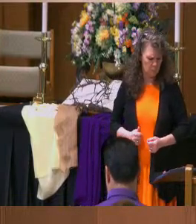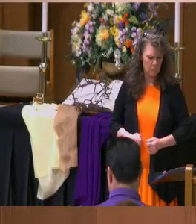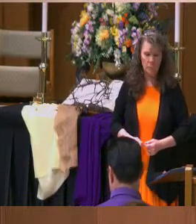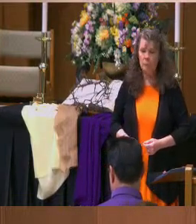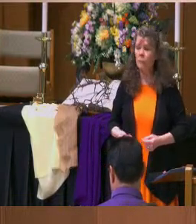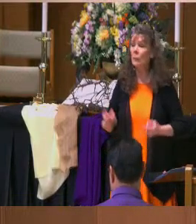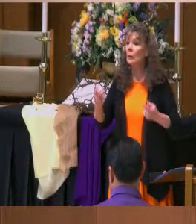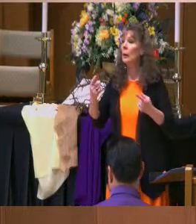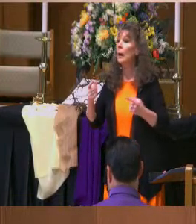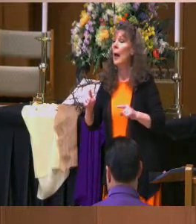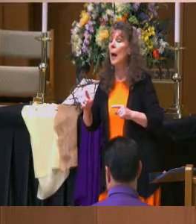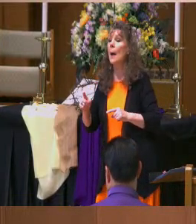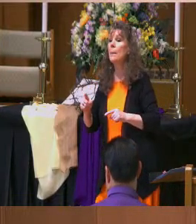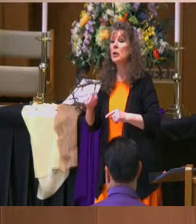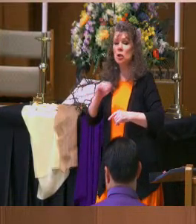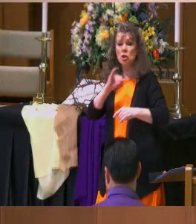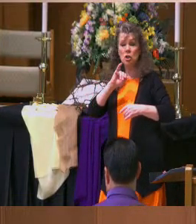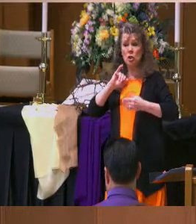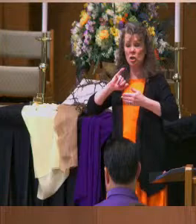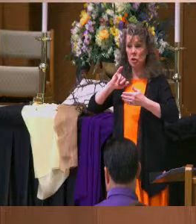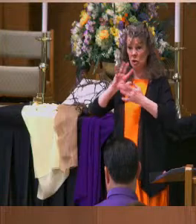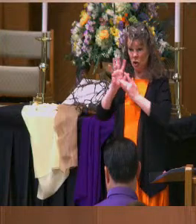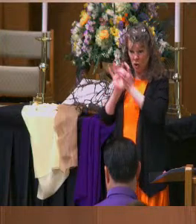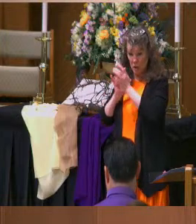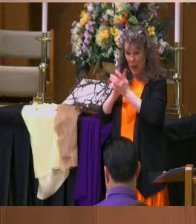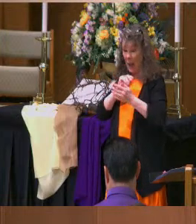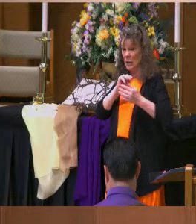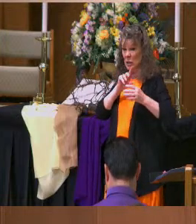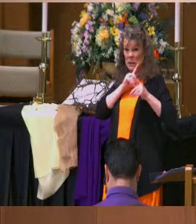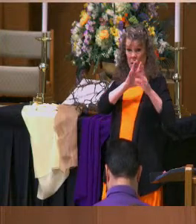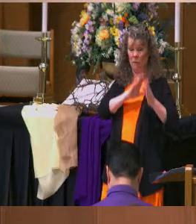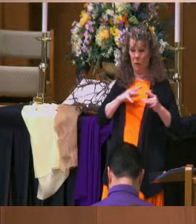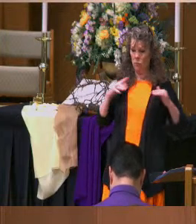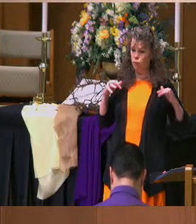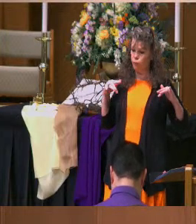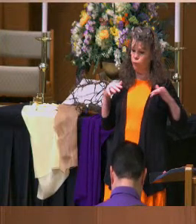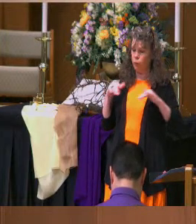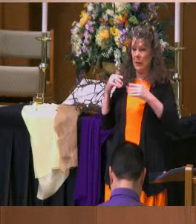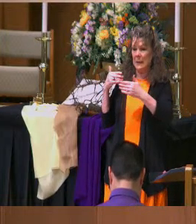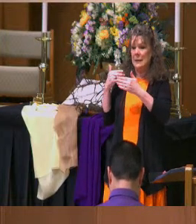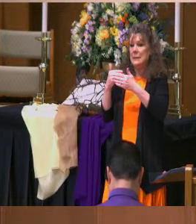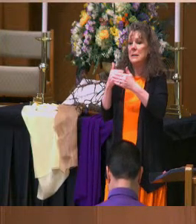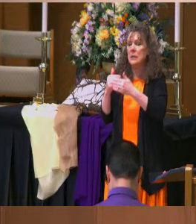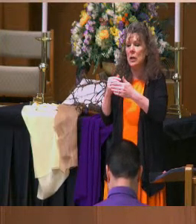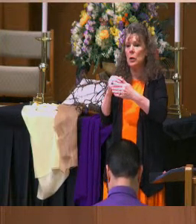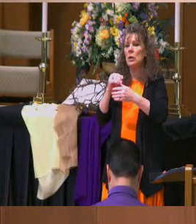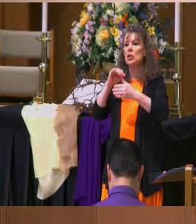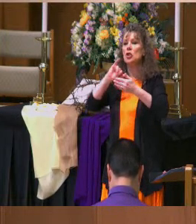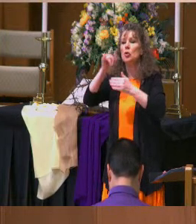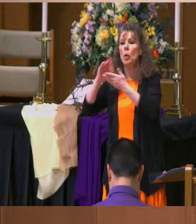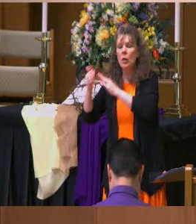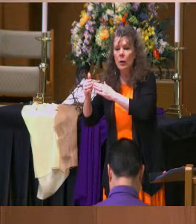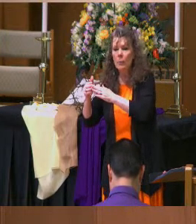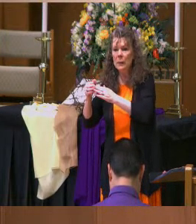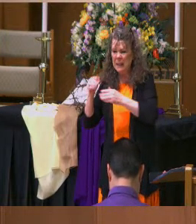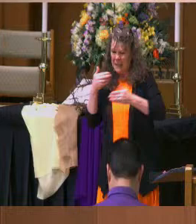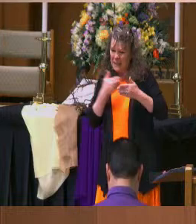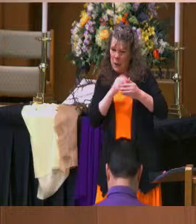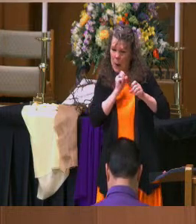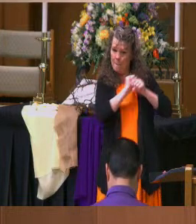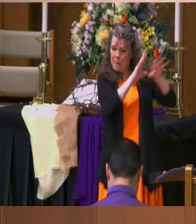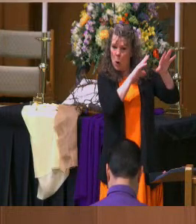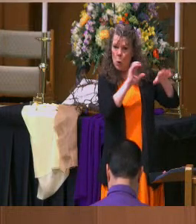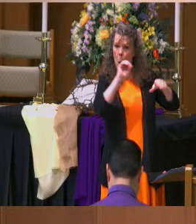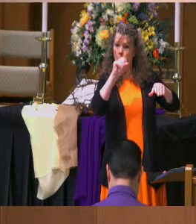As they approached Jerusalem and came to Bethpage and Bethany, at the Mount of Olives, Jesus sent two of